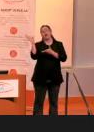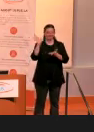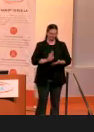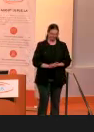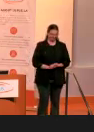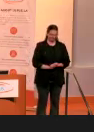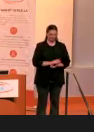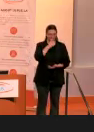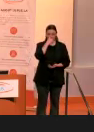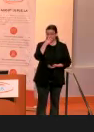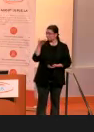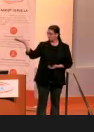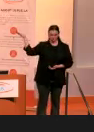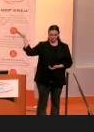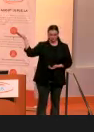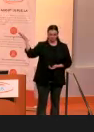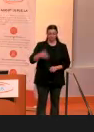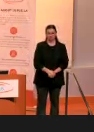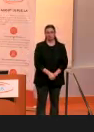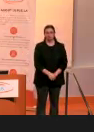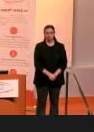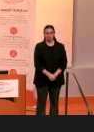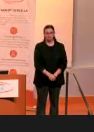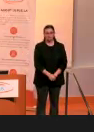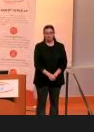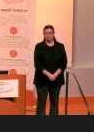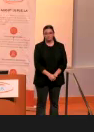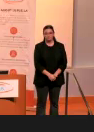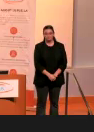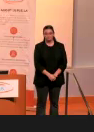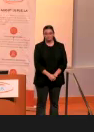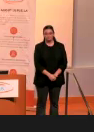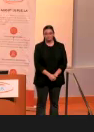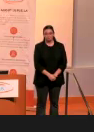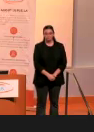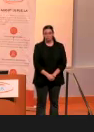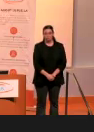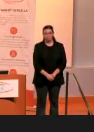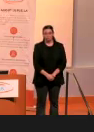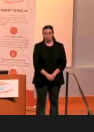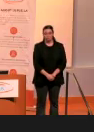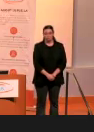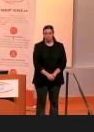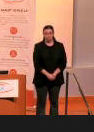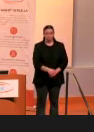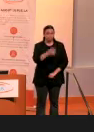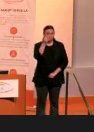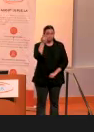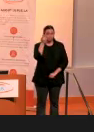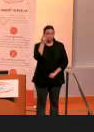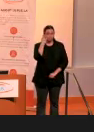Okay. So Lupus is a